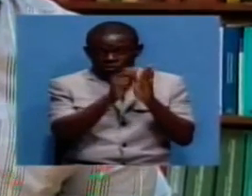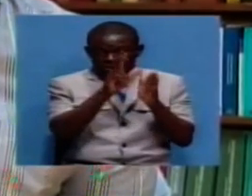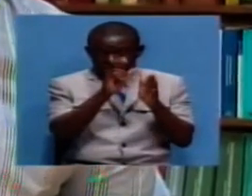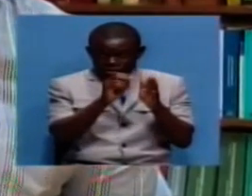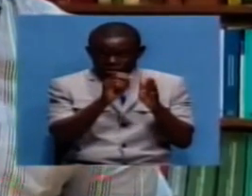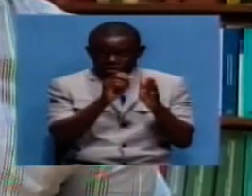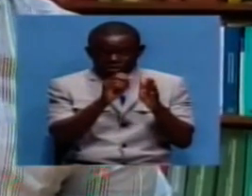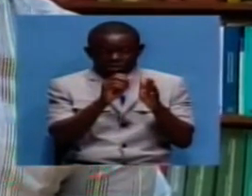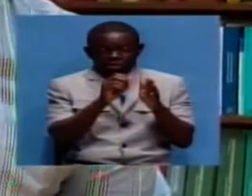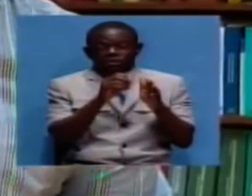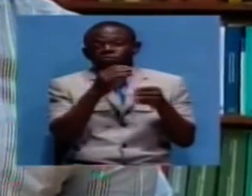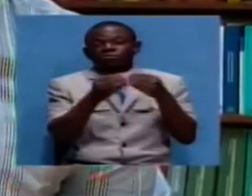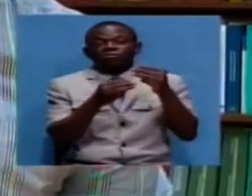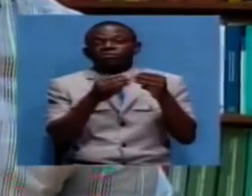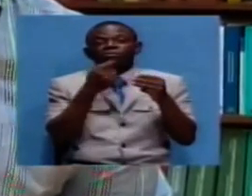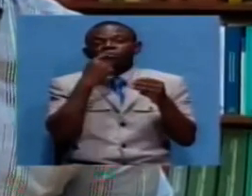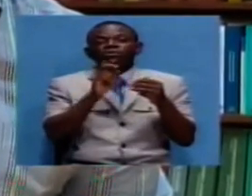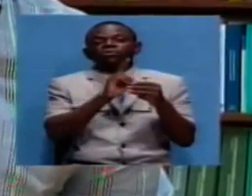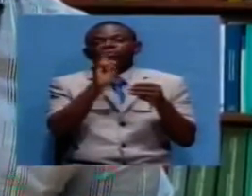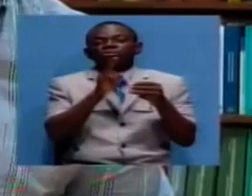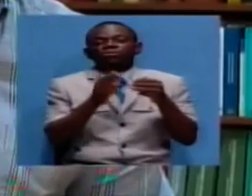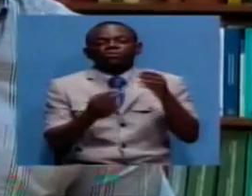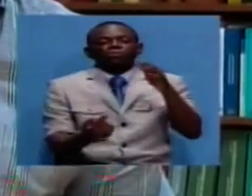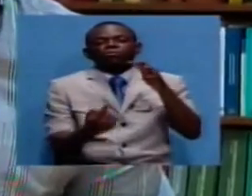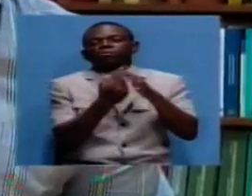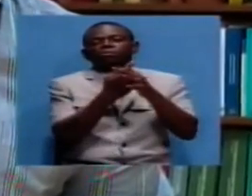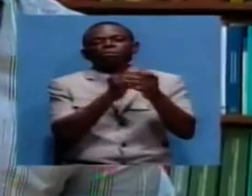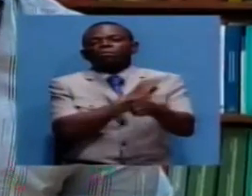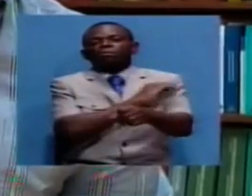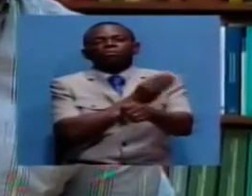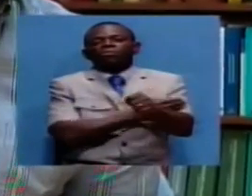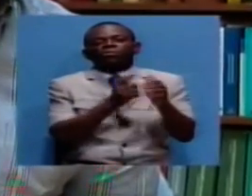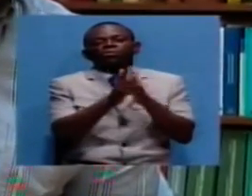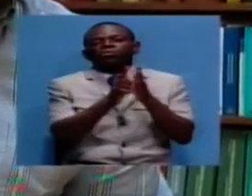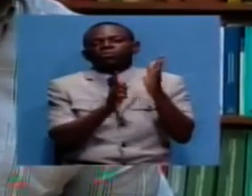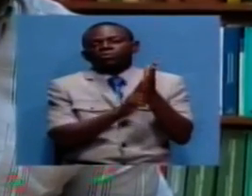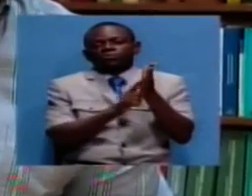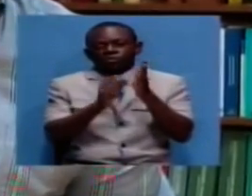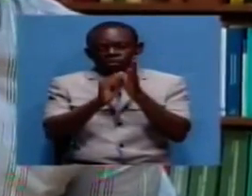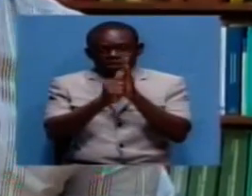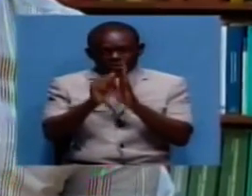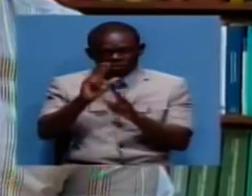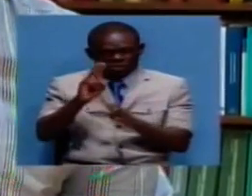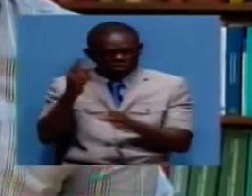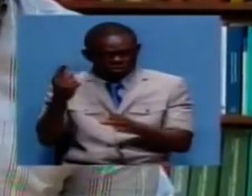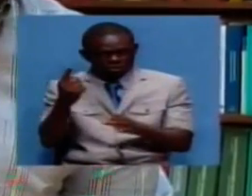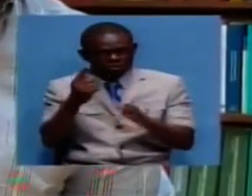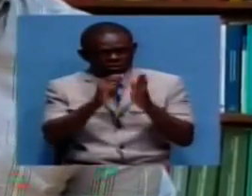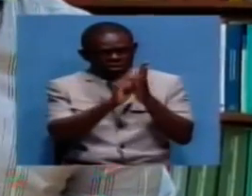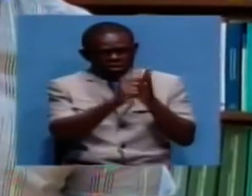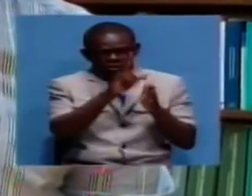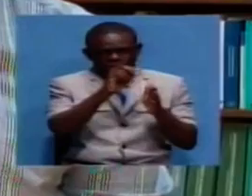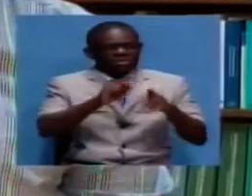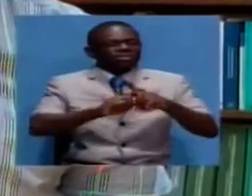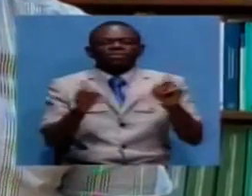Emergency Powers Act. These are two separate pieces of legislation which come into force depending upon what